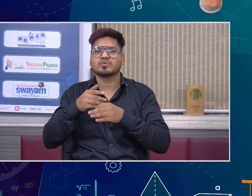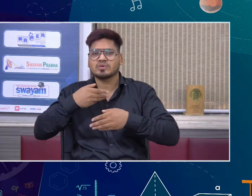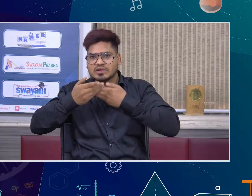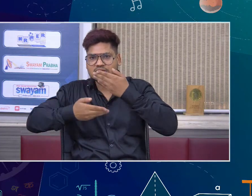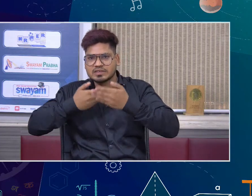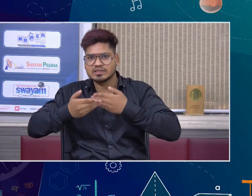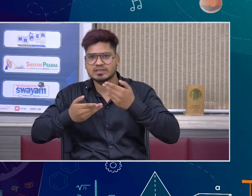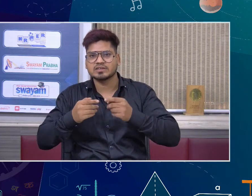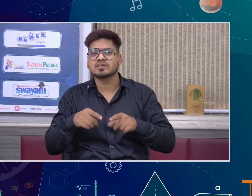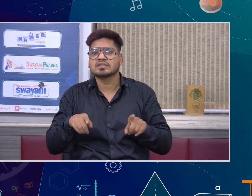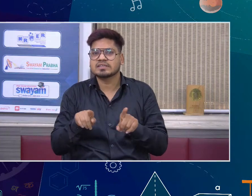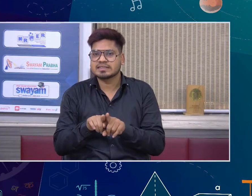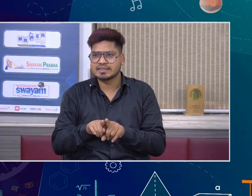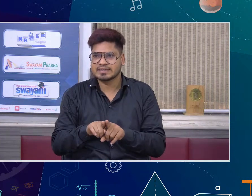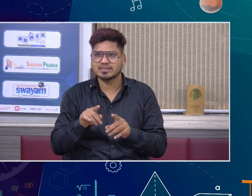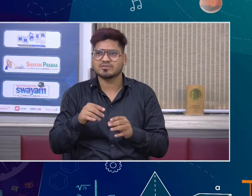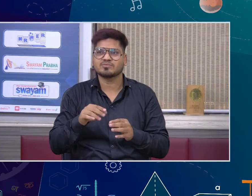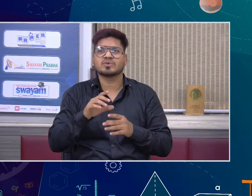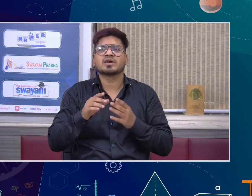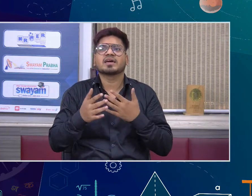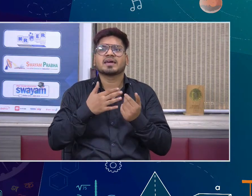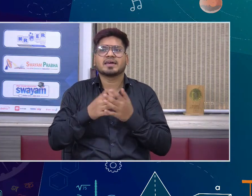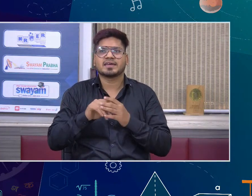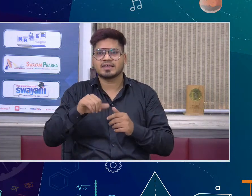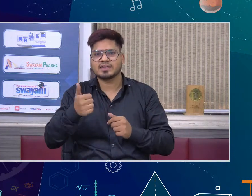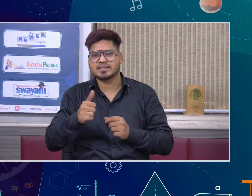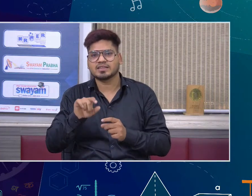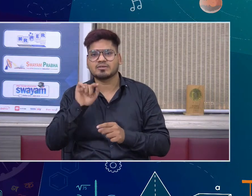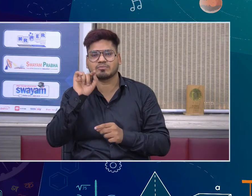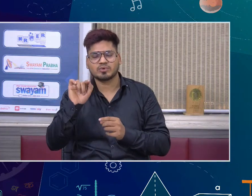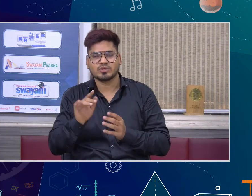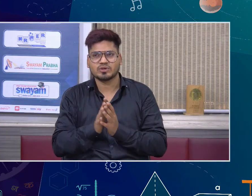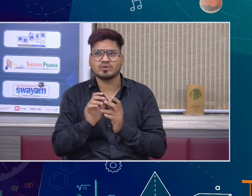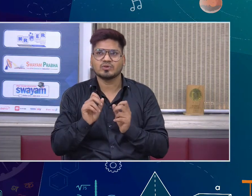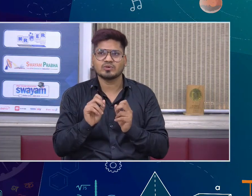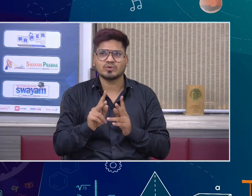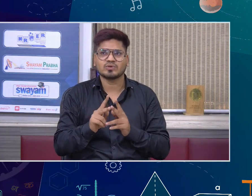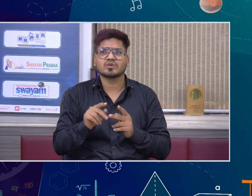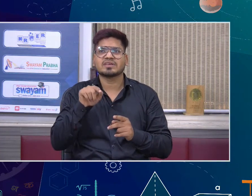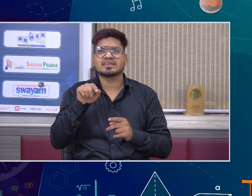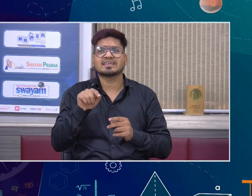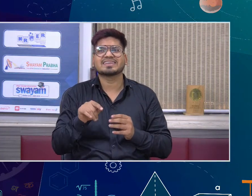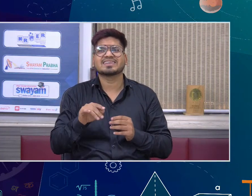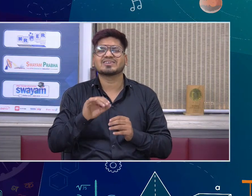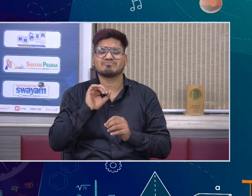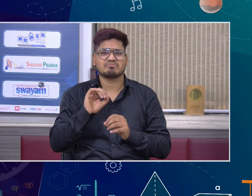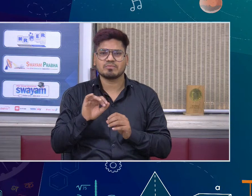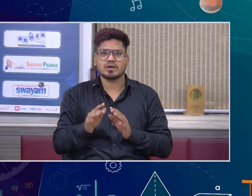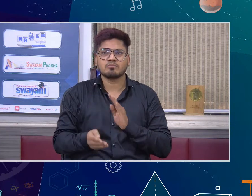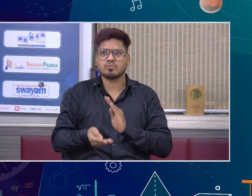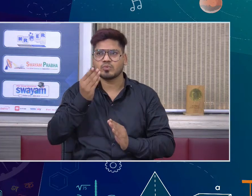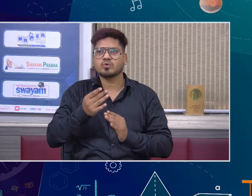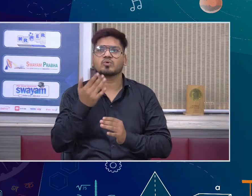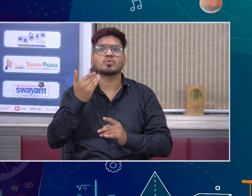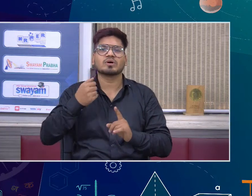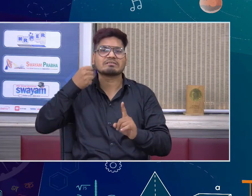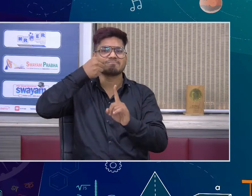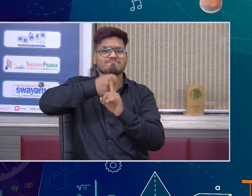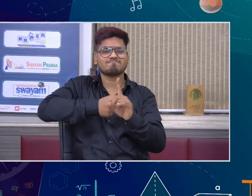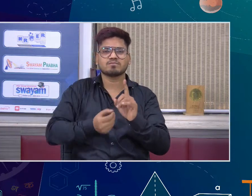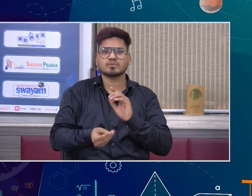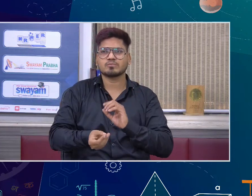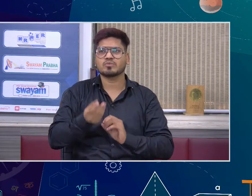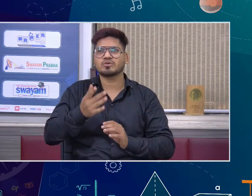with disabilities education or any another therapist thing, it's very badly affected because children